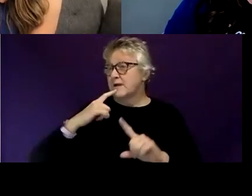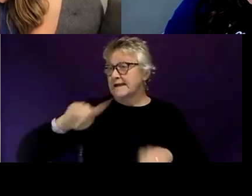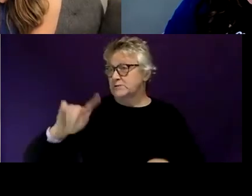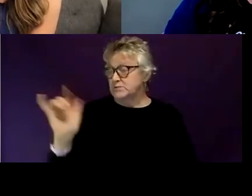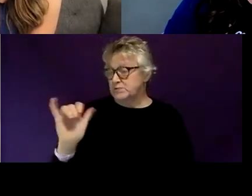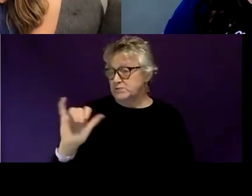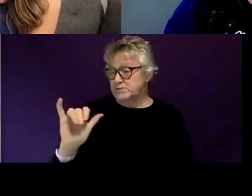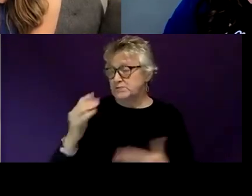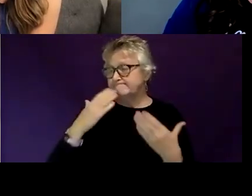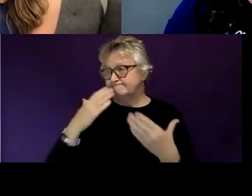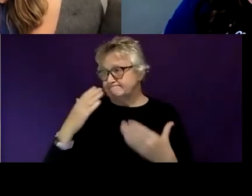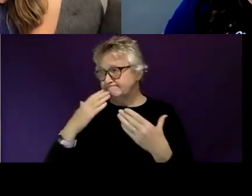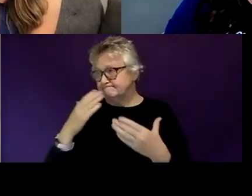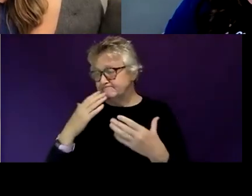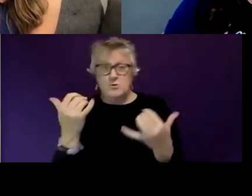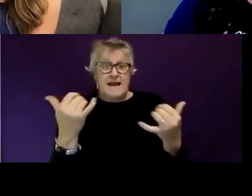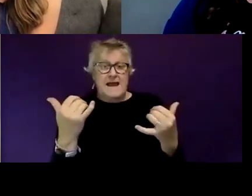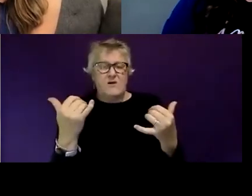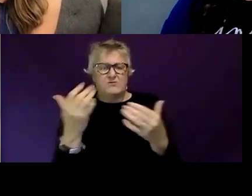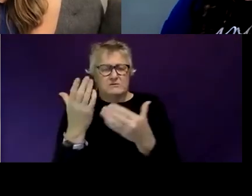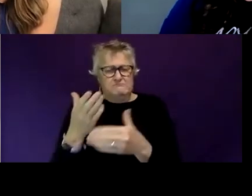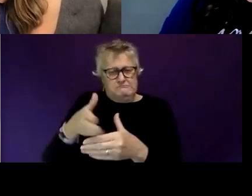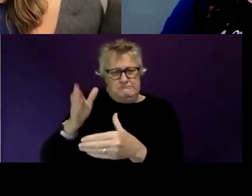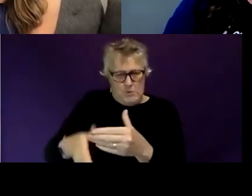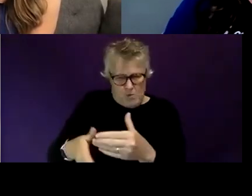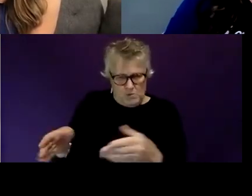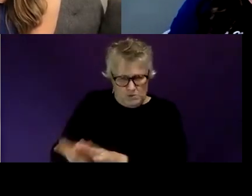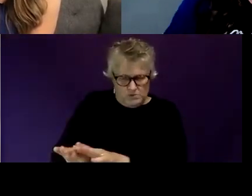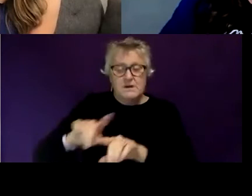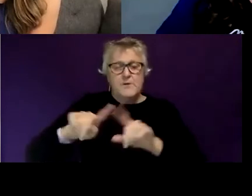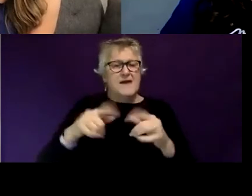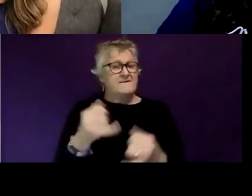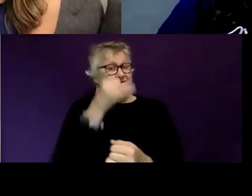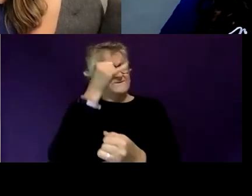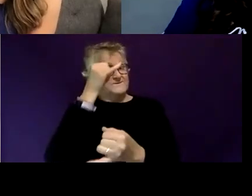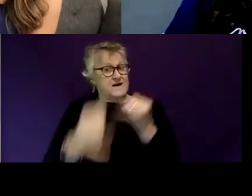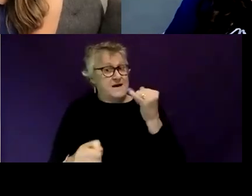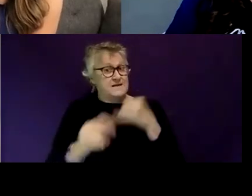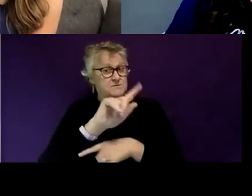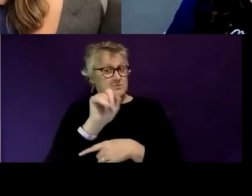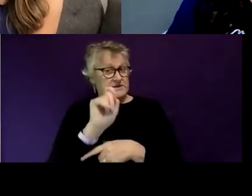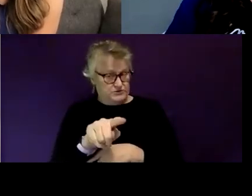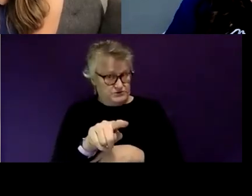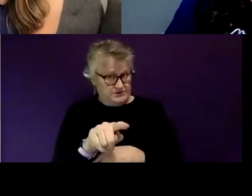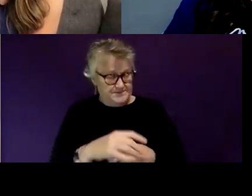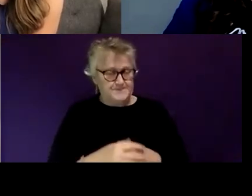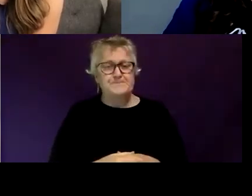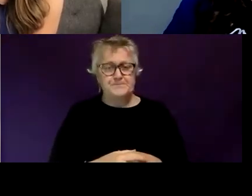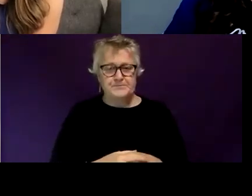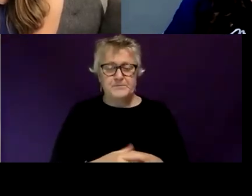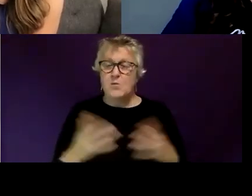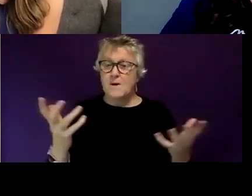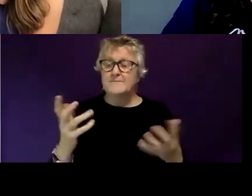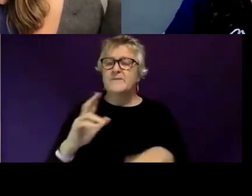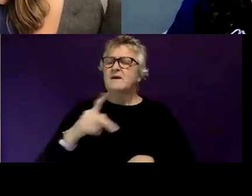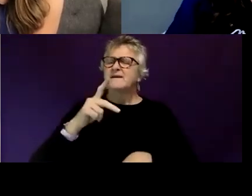gonna close this, but we have our final question for each of you. And it's, Filipino-Americans have been